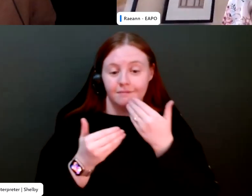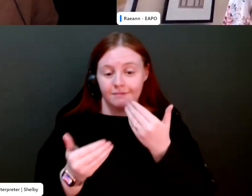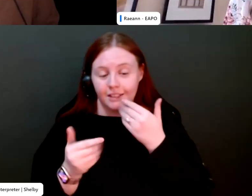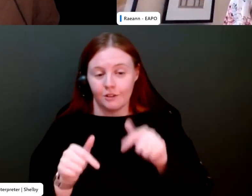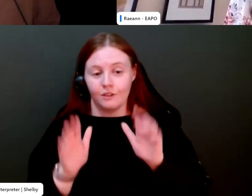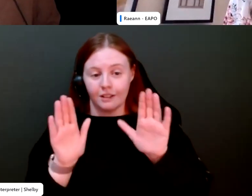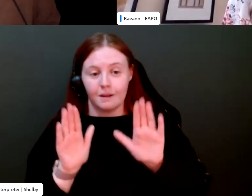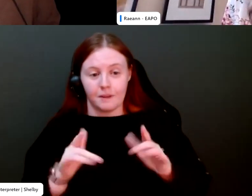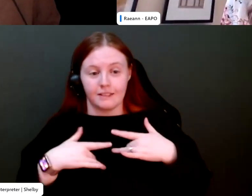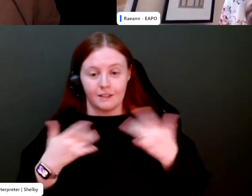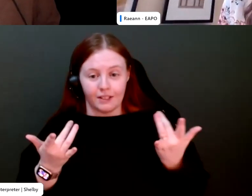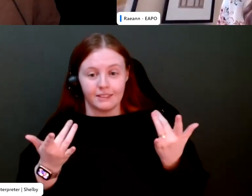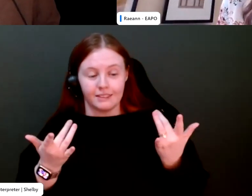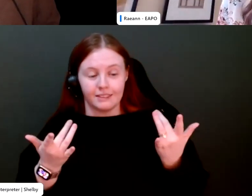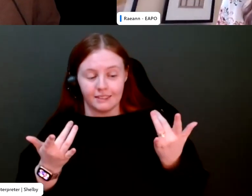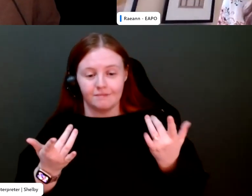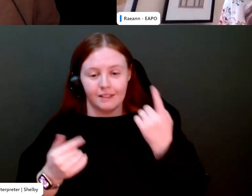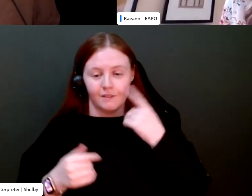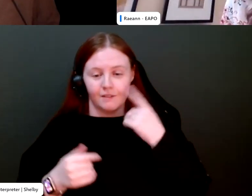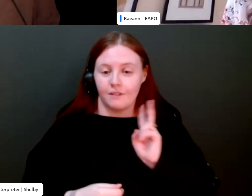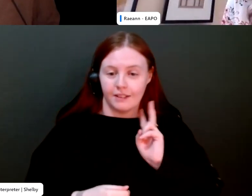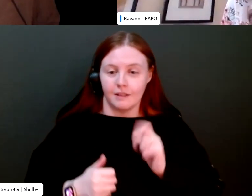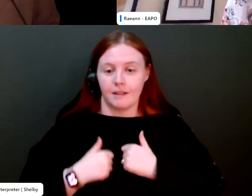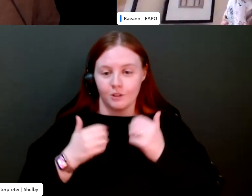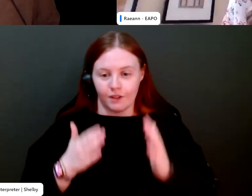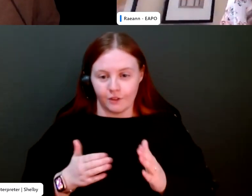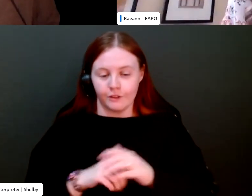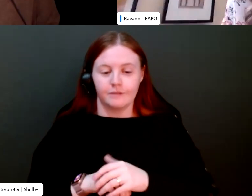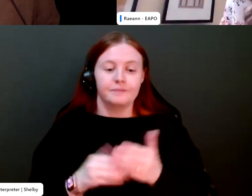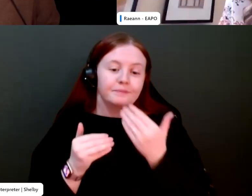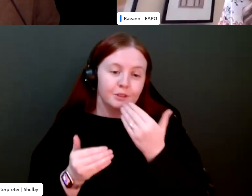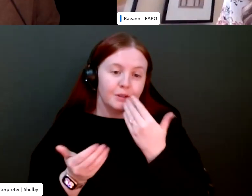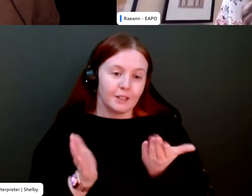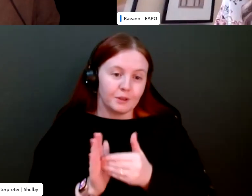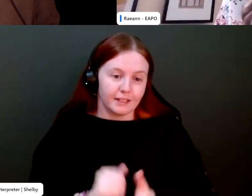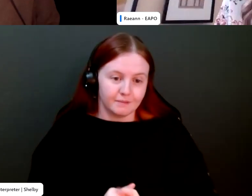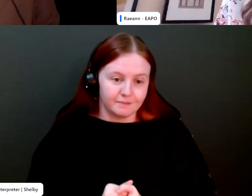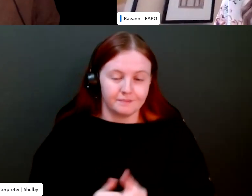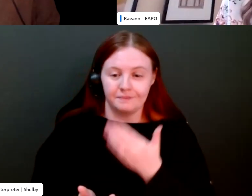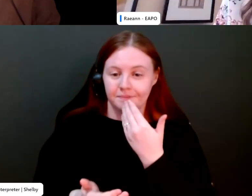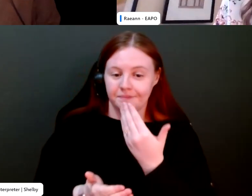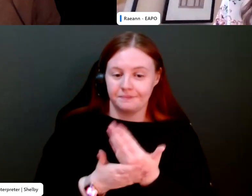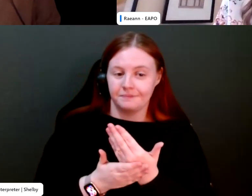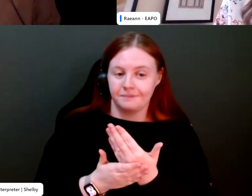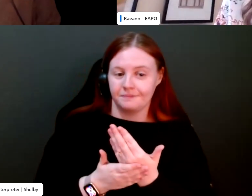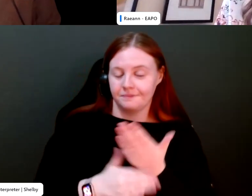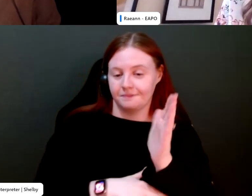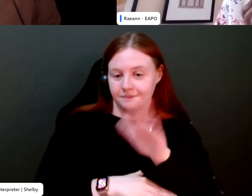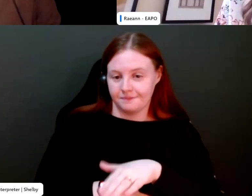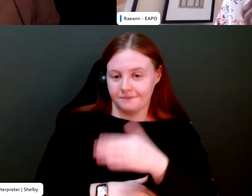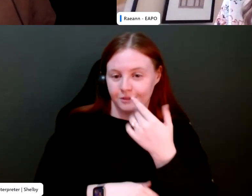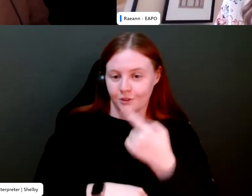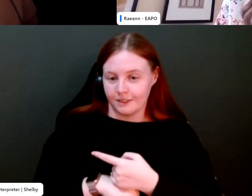and for the victims and survivors of Crime Week. So thank you all again. Have a great rest of the day, everyone.